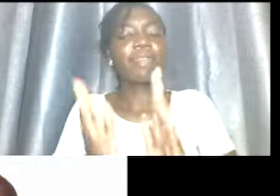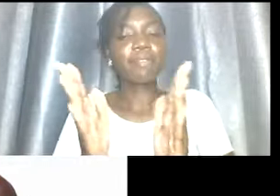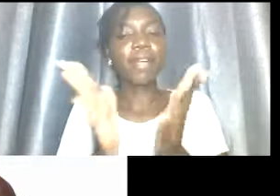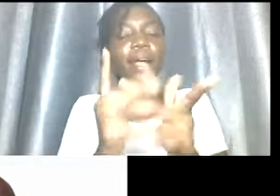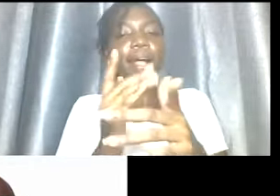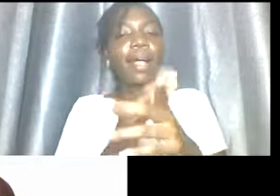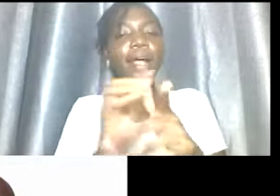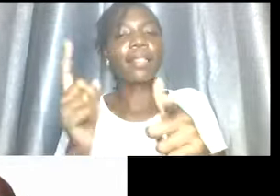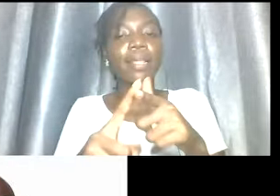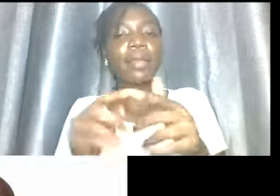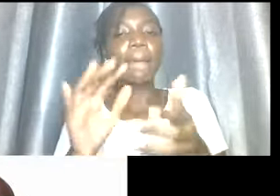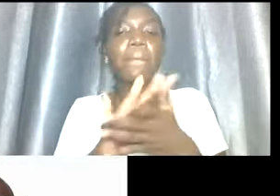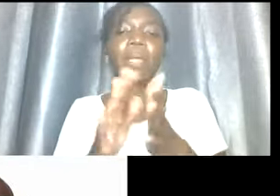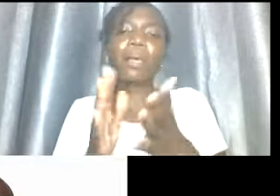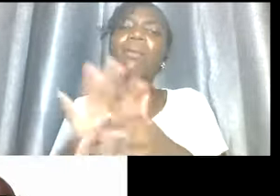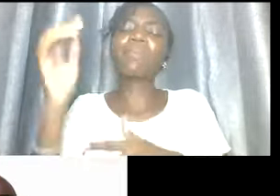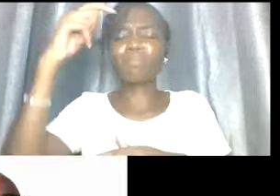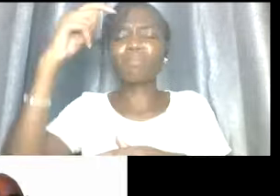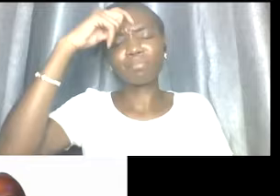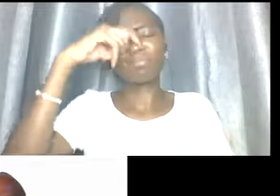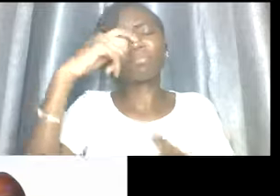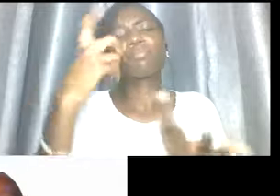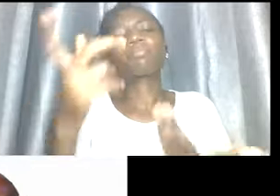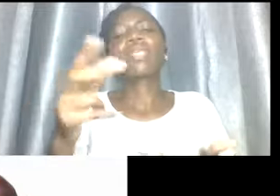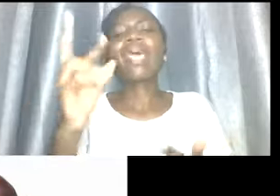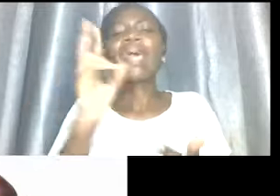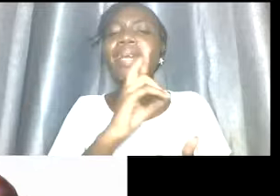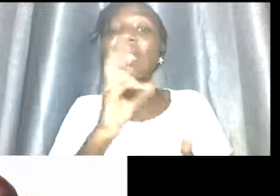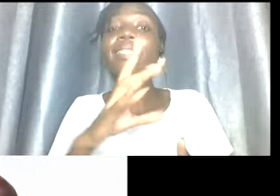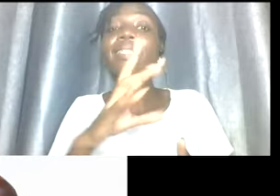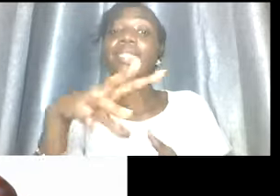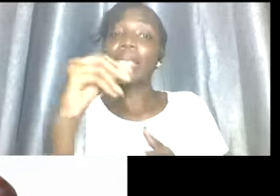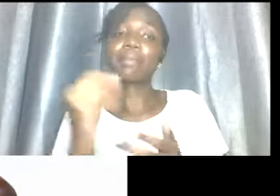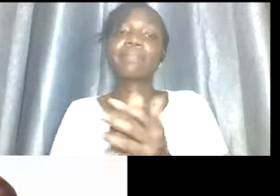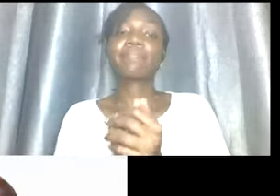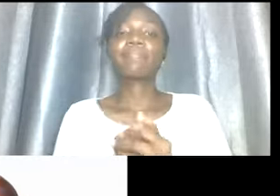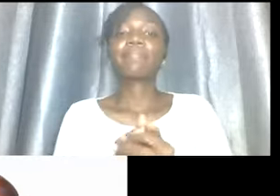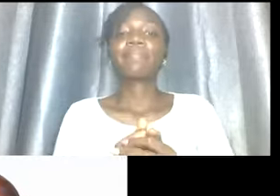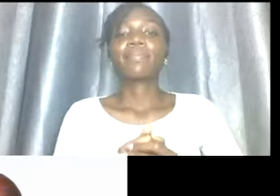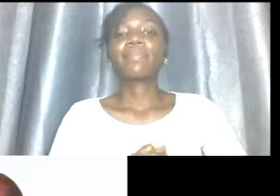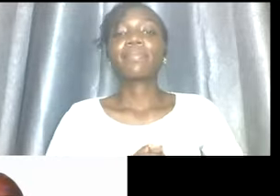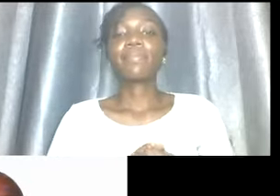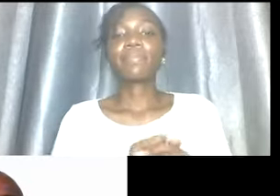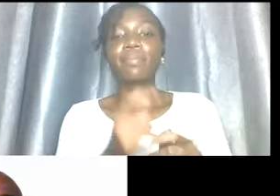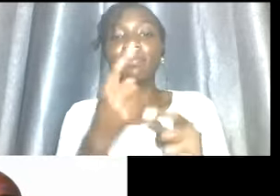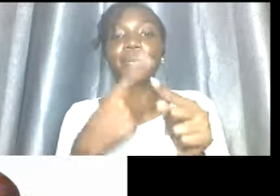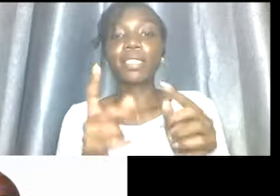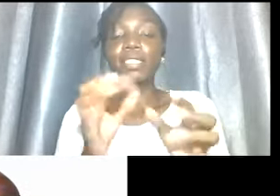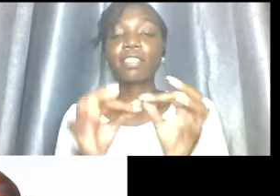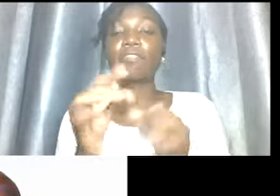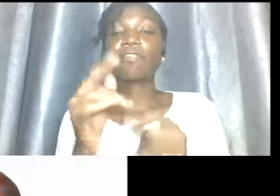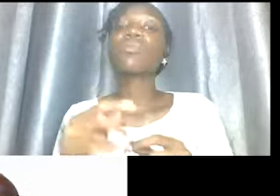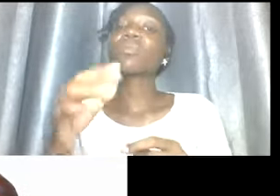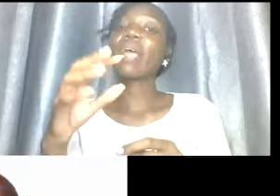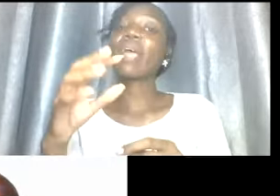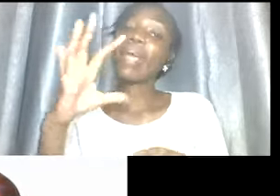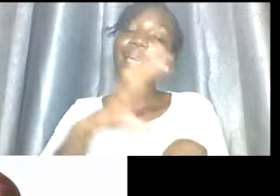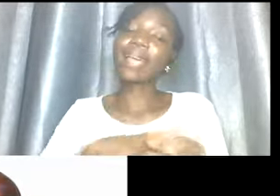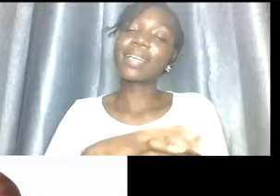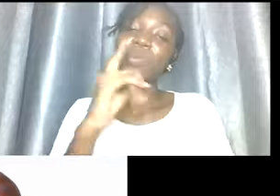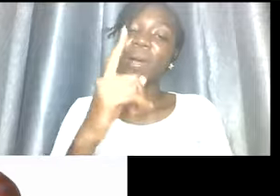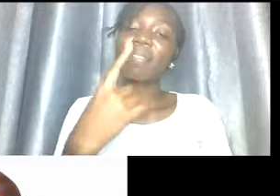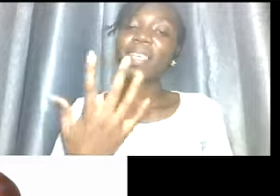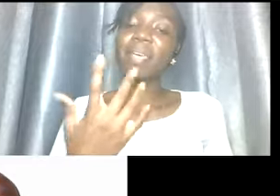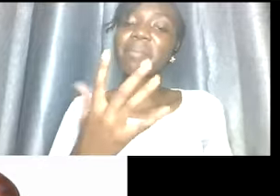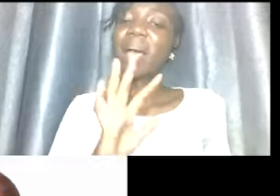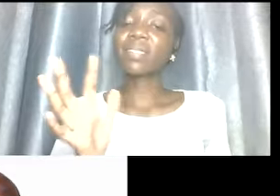risk takers, to go into other avenues. But if we hold on to that one thing, say, this is all I